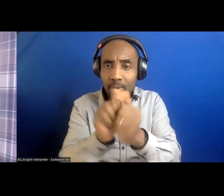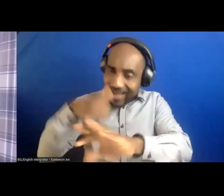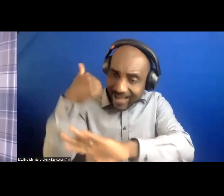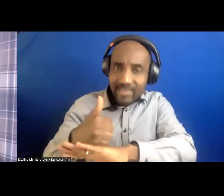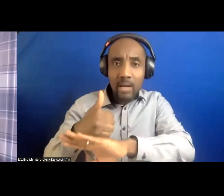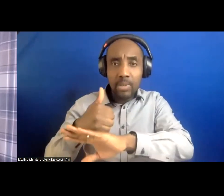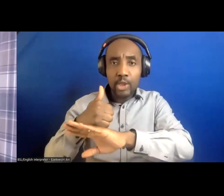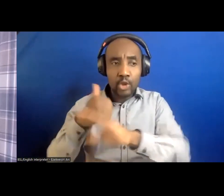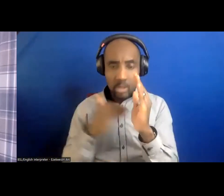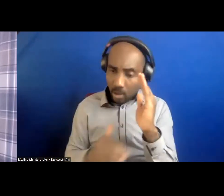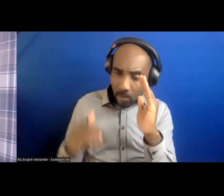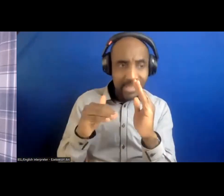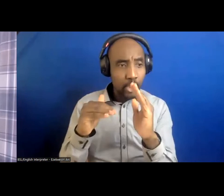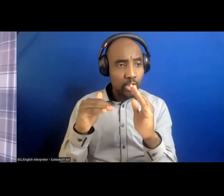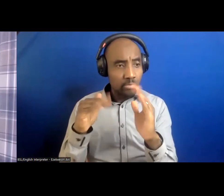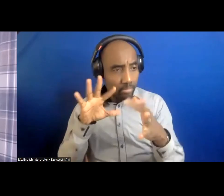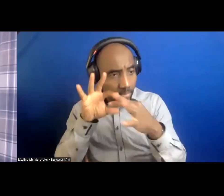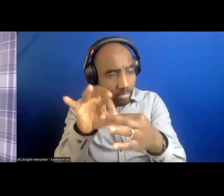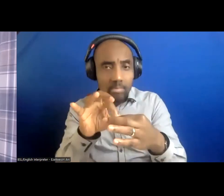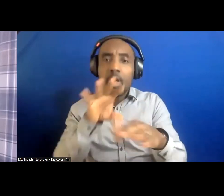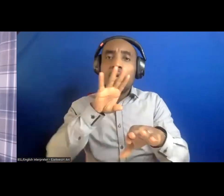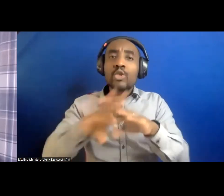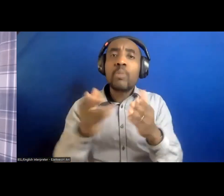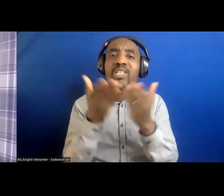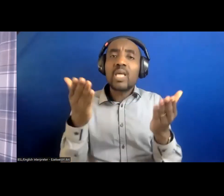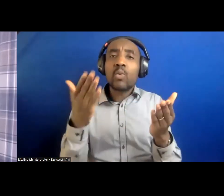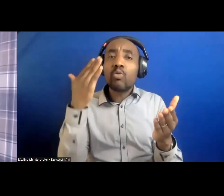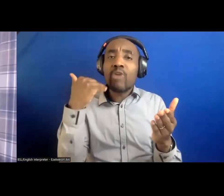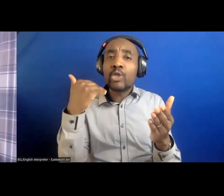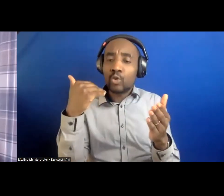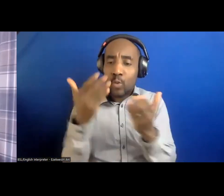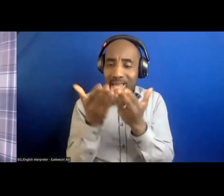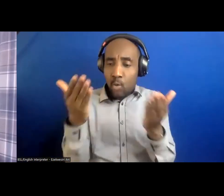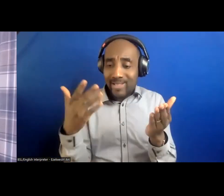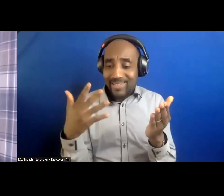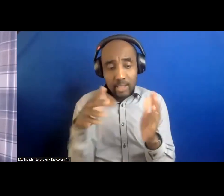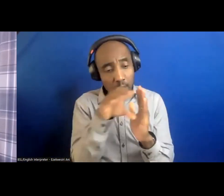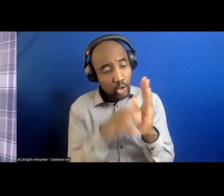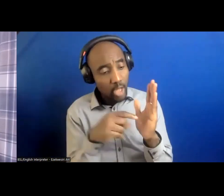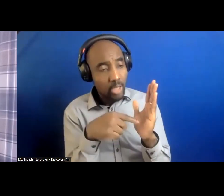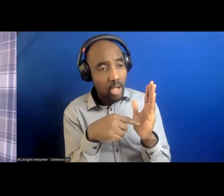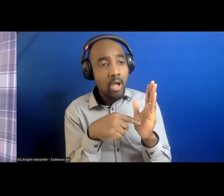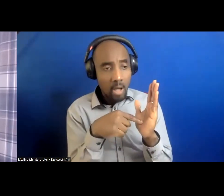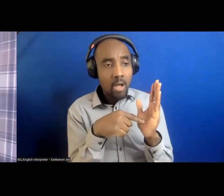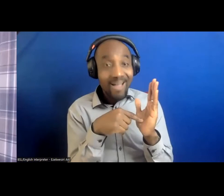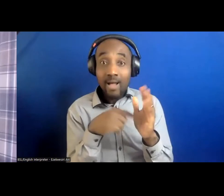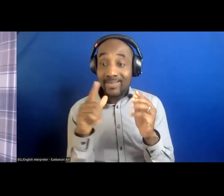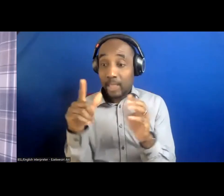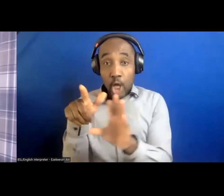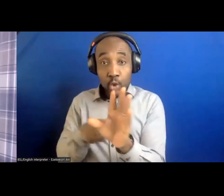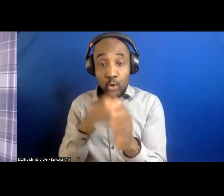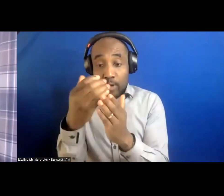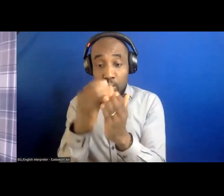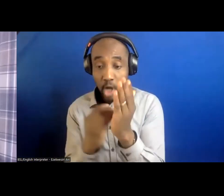ourselves. In Sporting Equals, Racial Equality Charter, the alignment of a youth charter and how we would